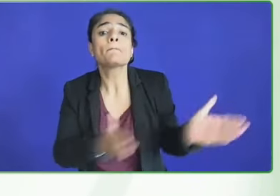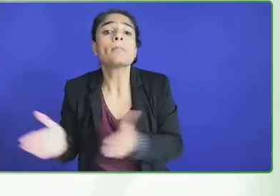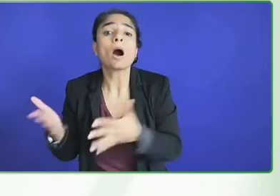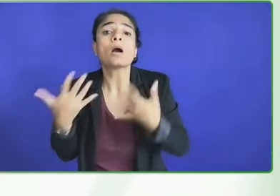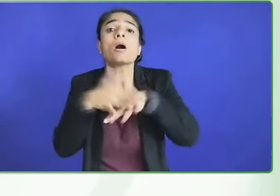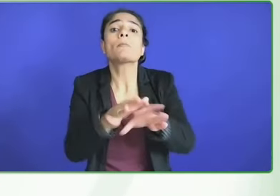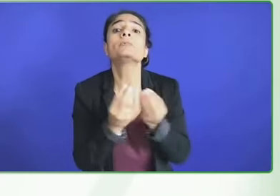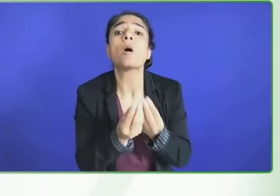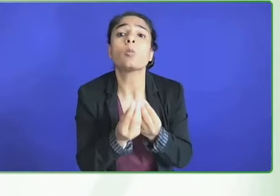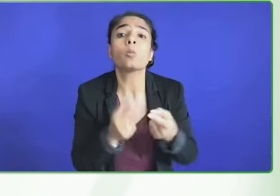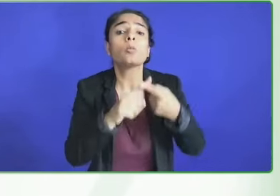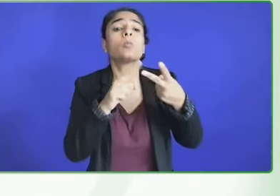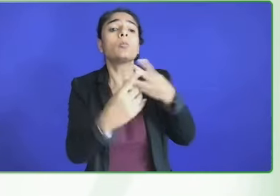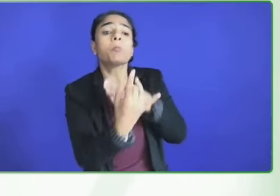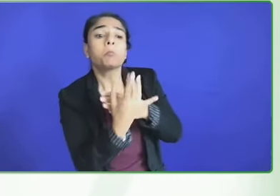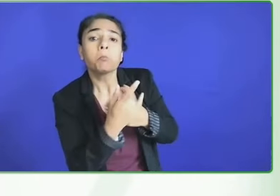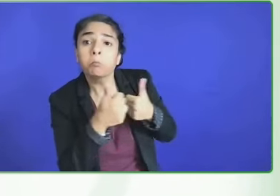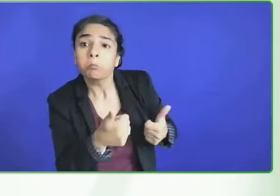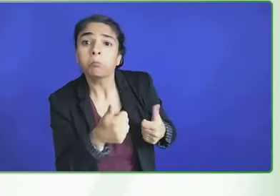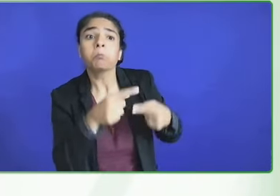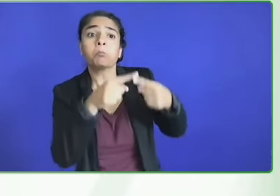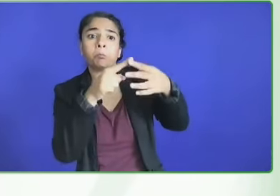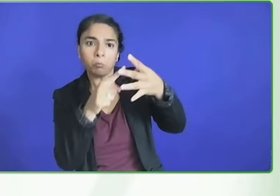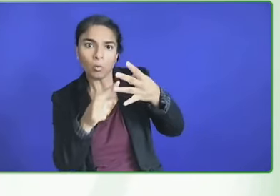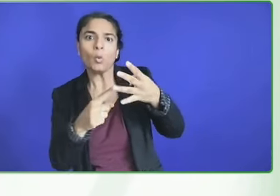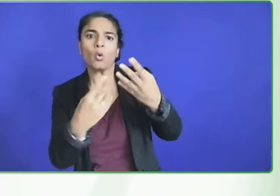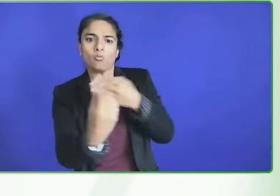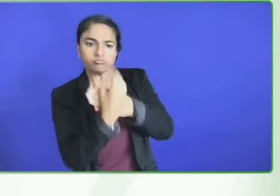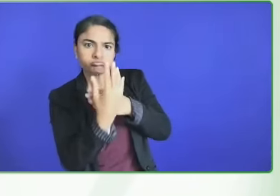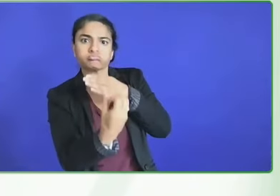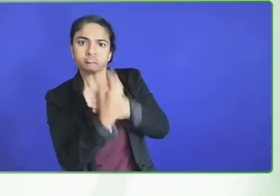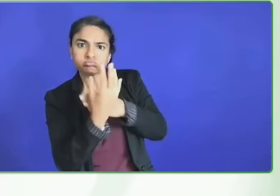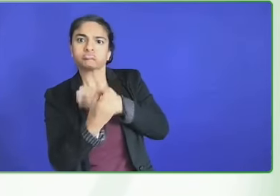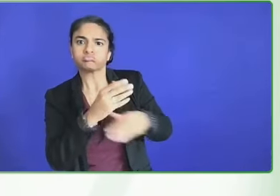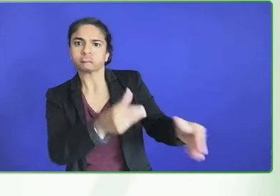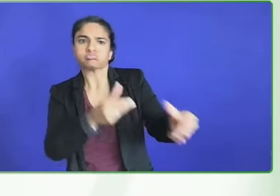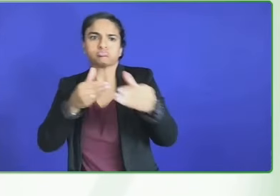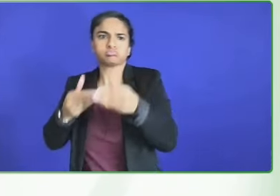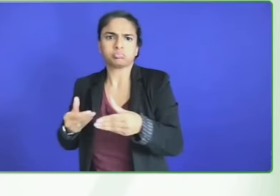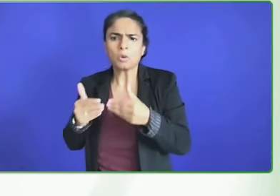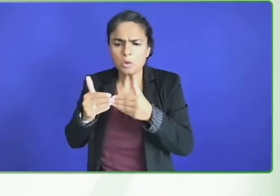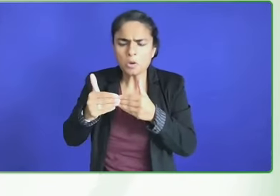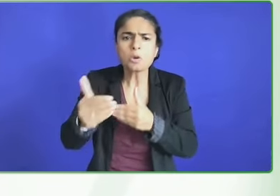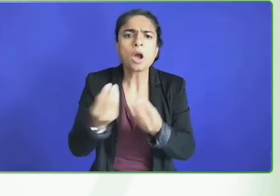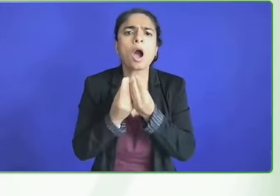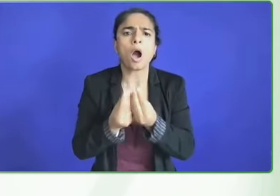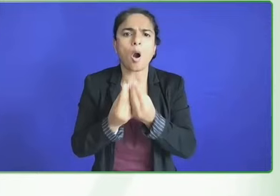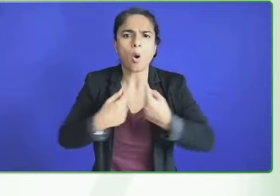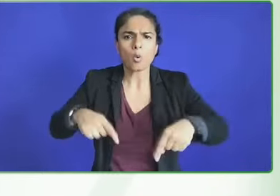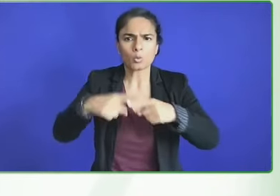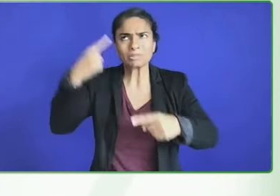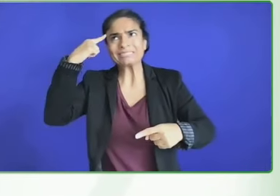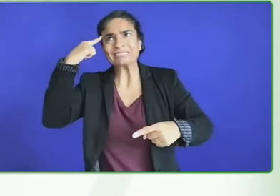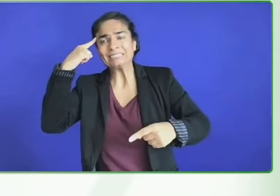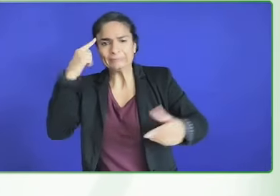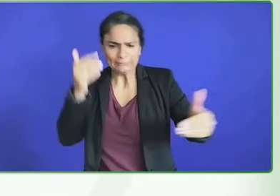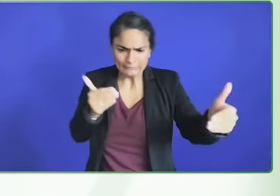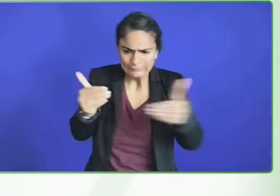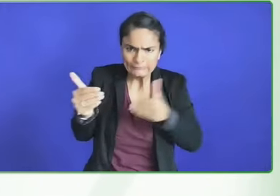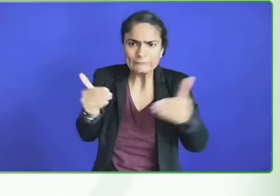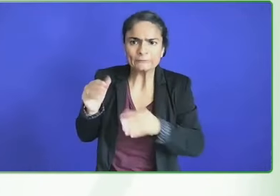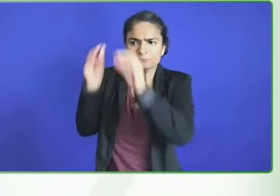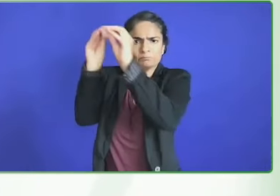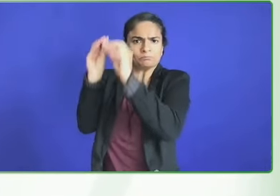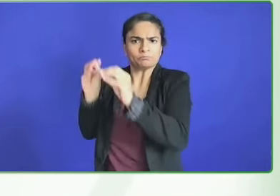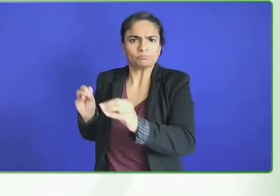published, with more to come later this year and the year following. Together with my team, I'm actively now reviewing those